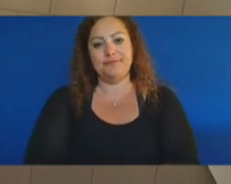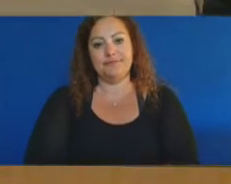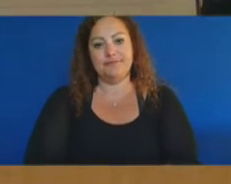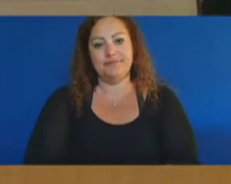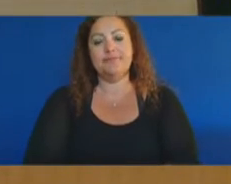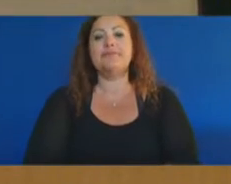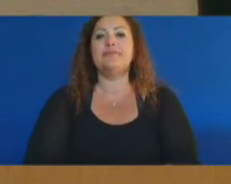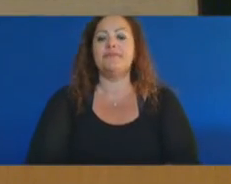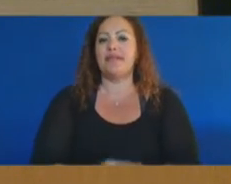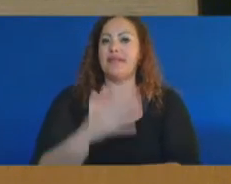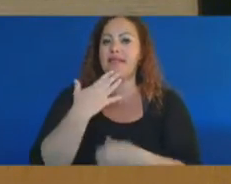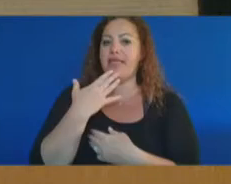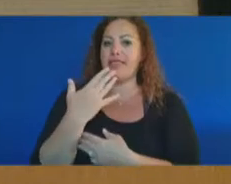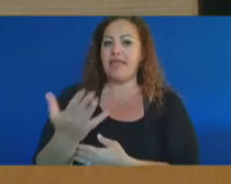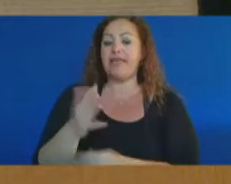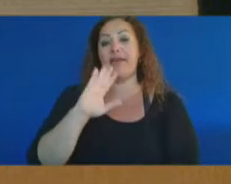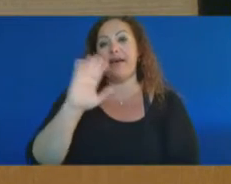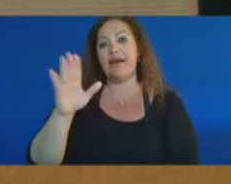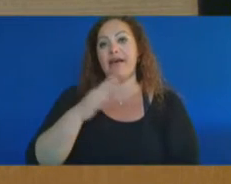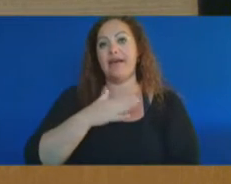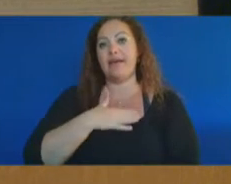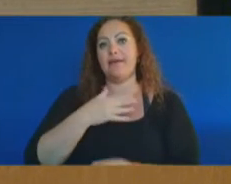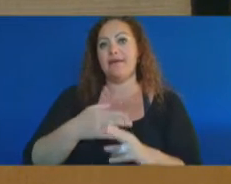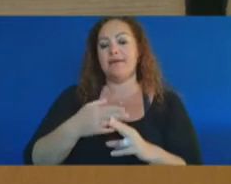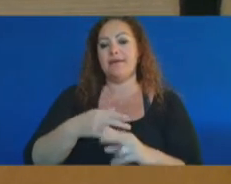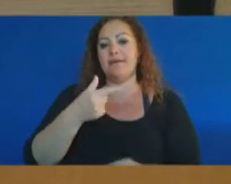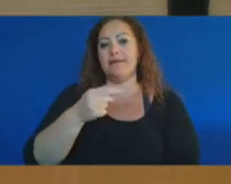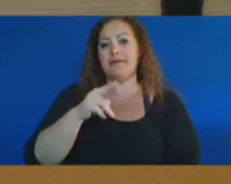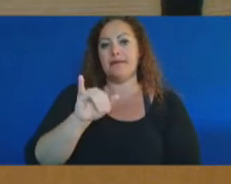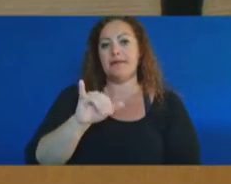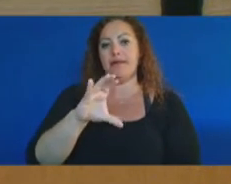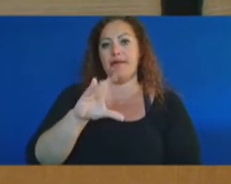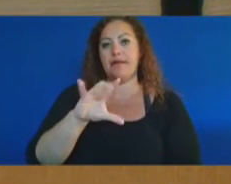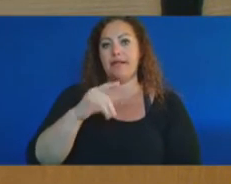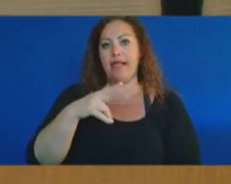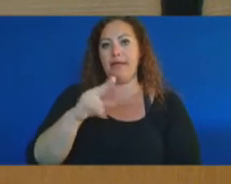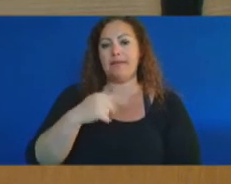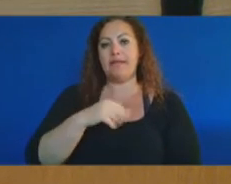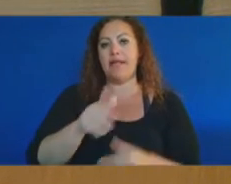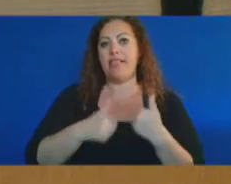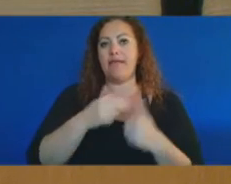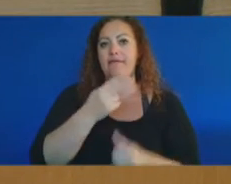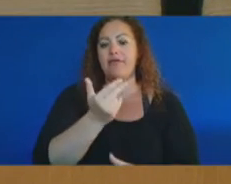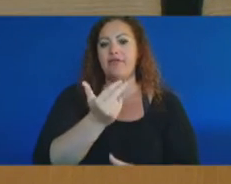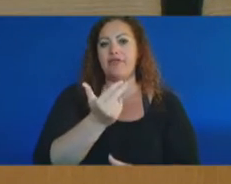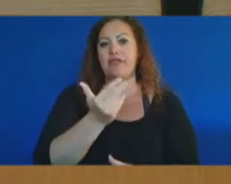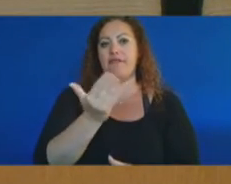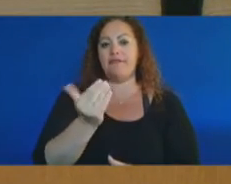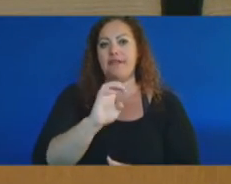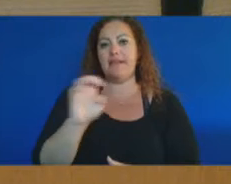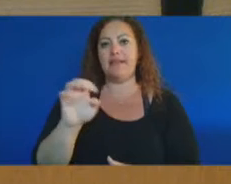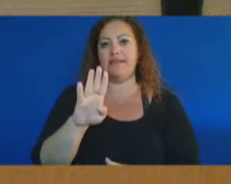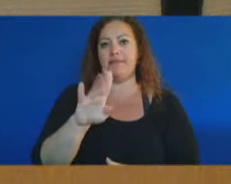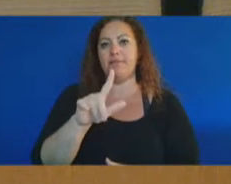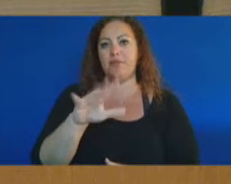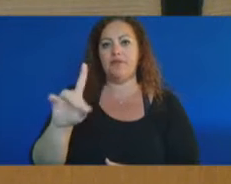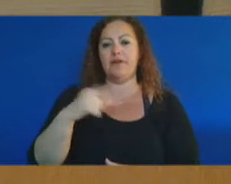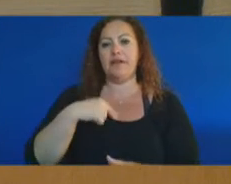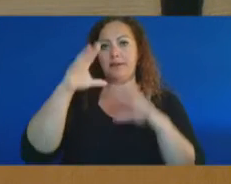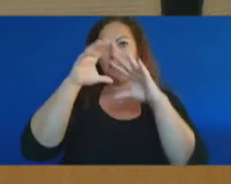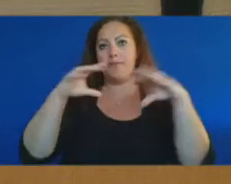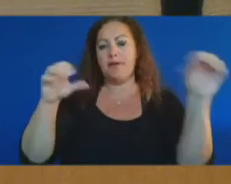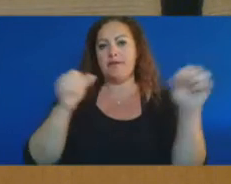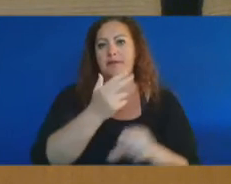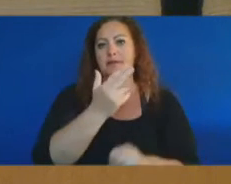thank you hi my name is Gary Clon I live at the 1315 East Boulevard I'm president of our